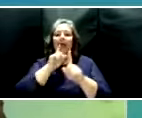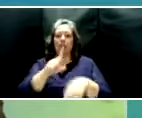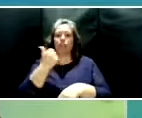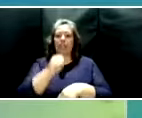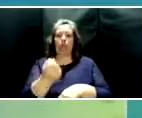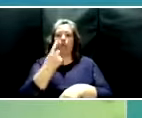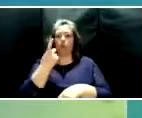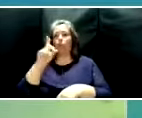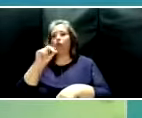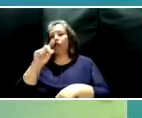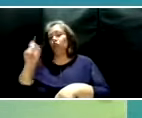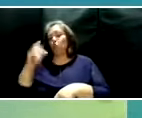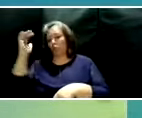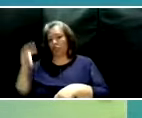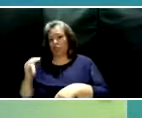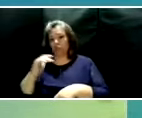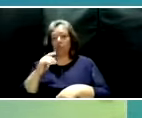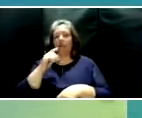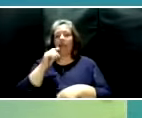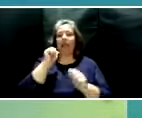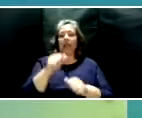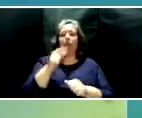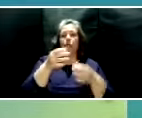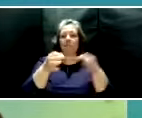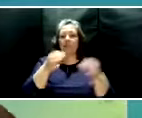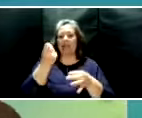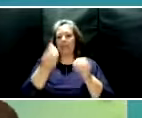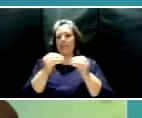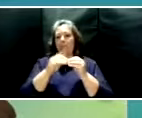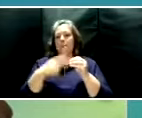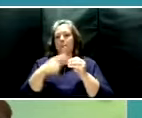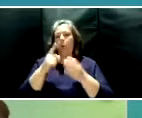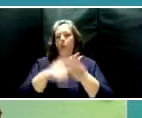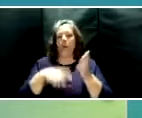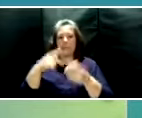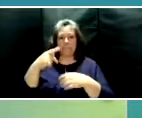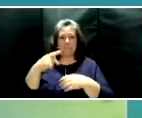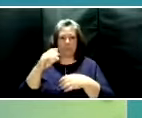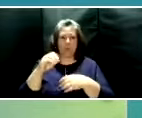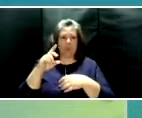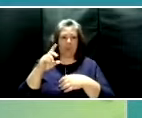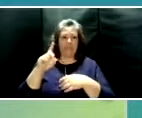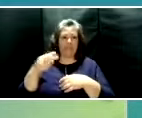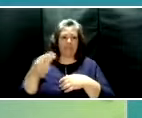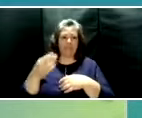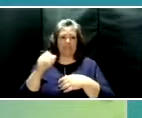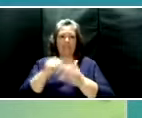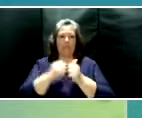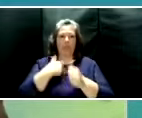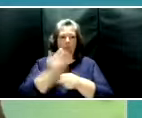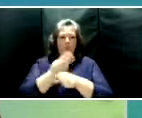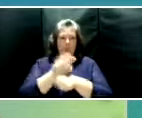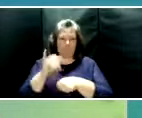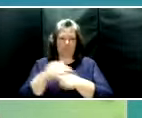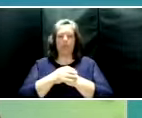our questions, Allyson, and you can take this one, is, can you explain a little bit more about what PDOH is in the framework and how we use it?